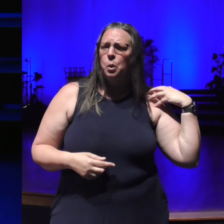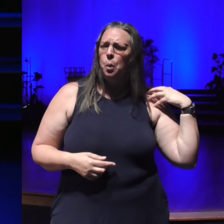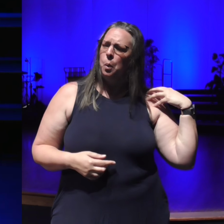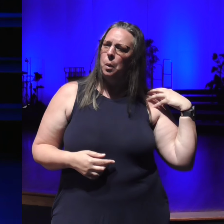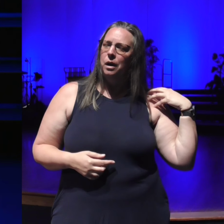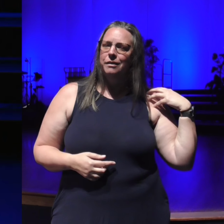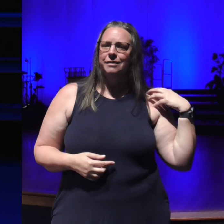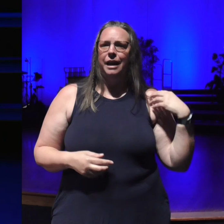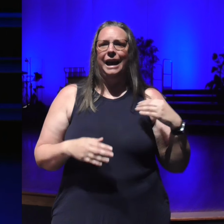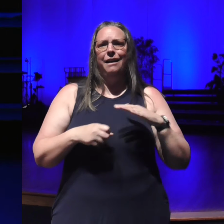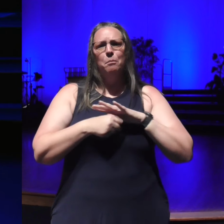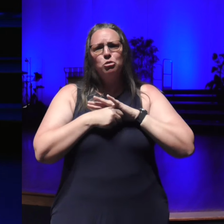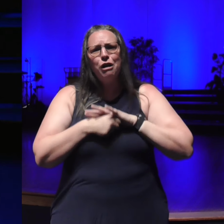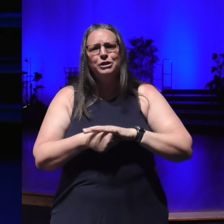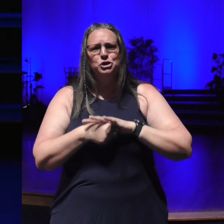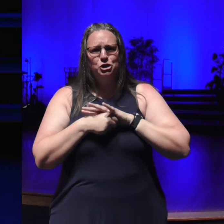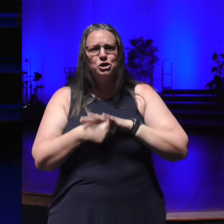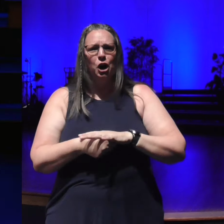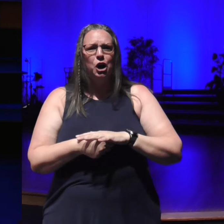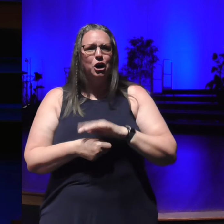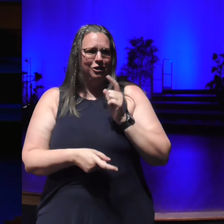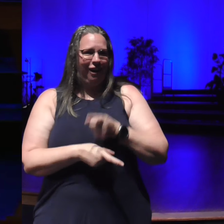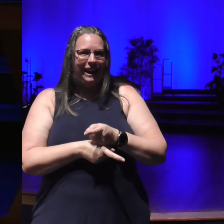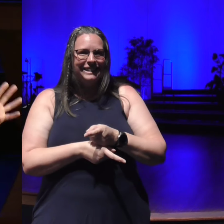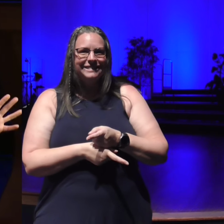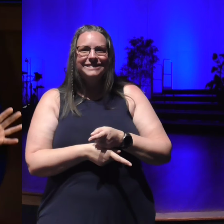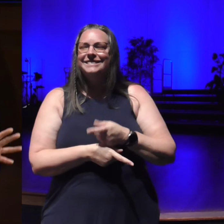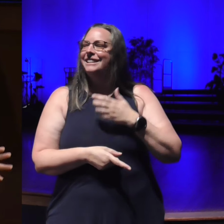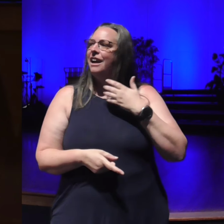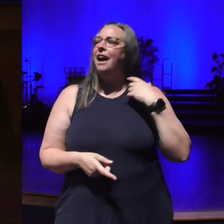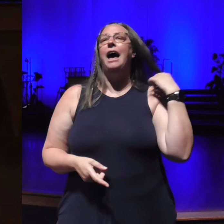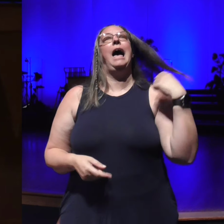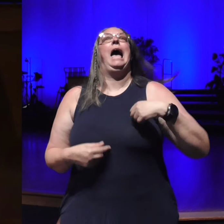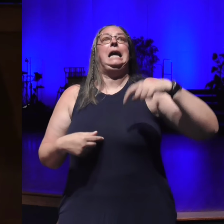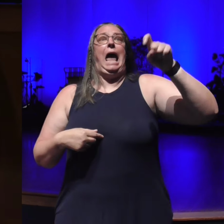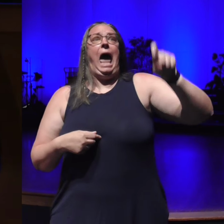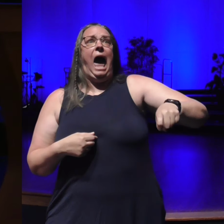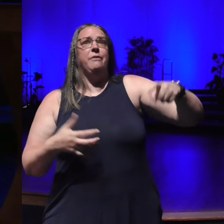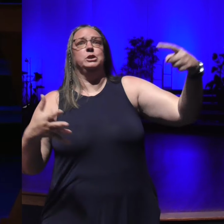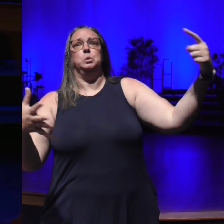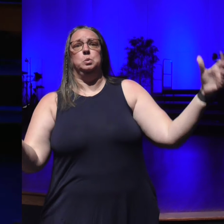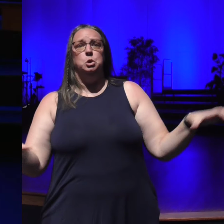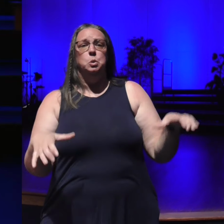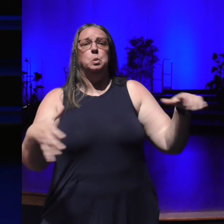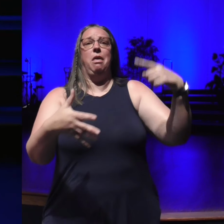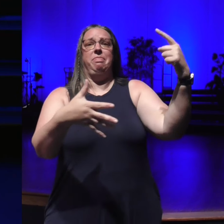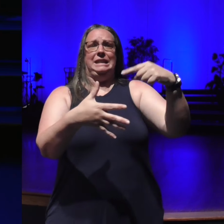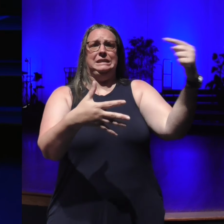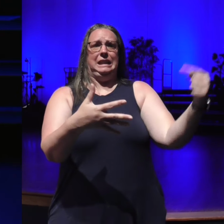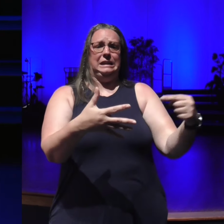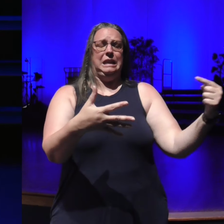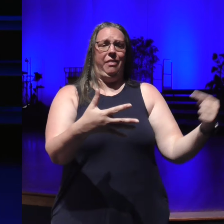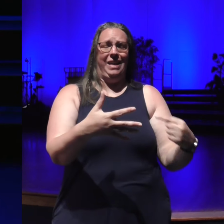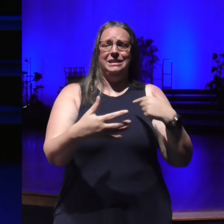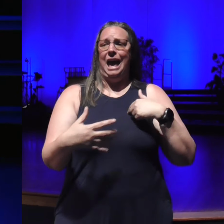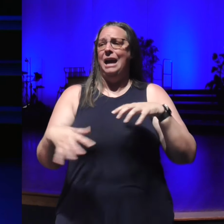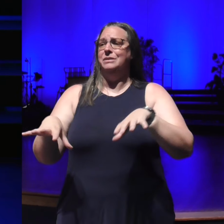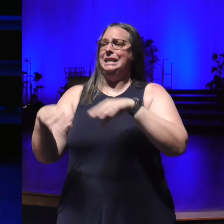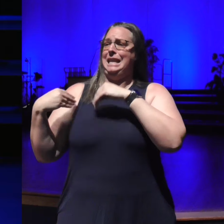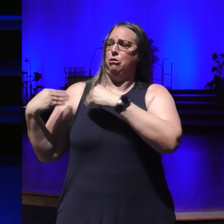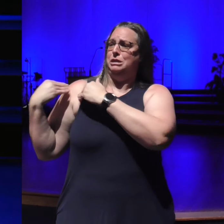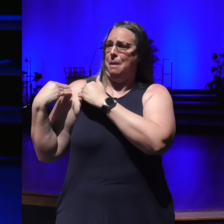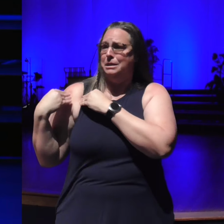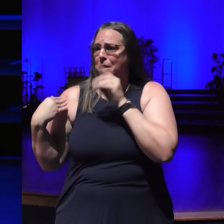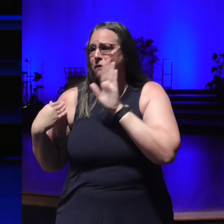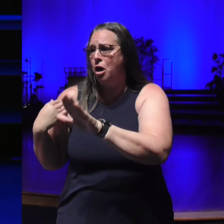It's that pressure. I have to do this. I have to take responsibility for this loved one's life because